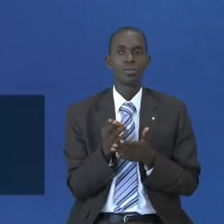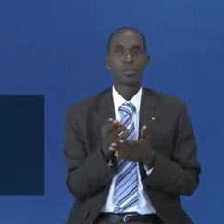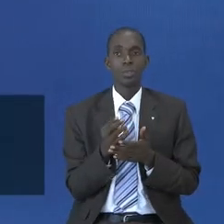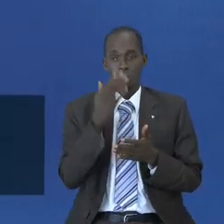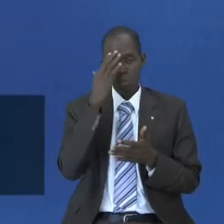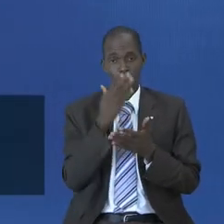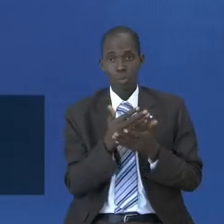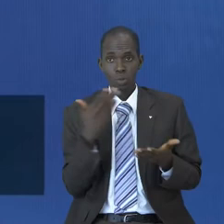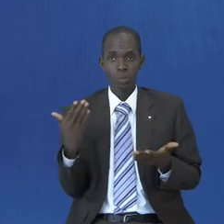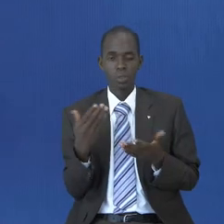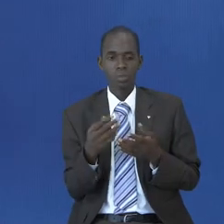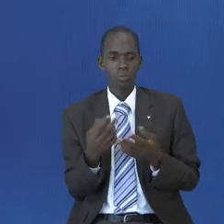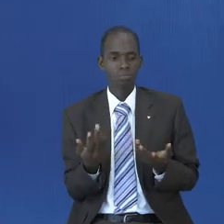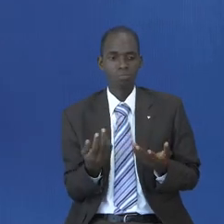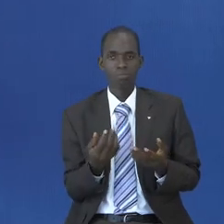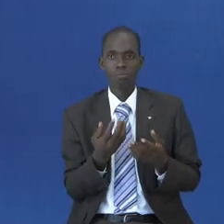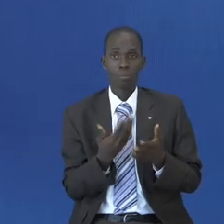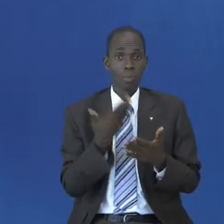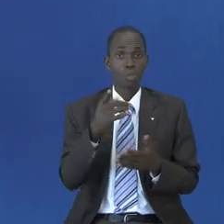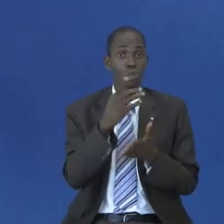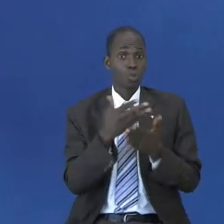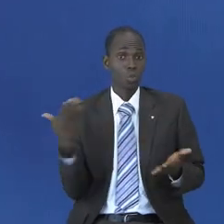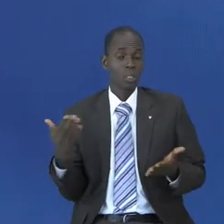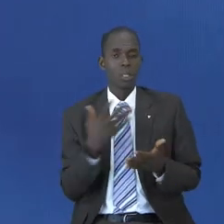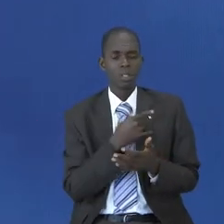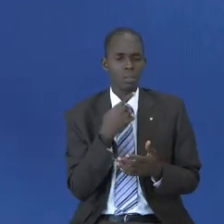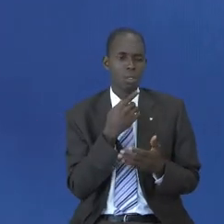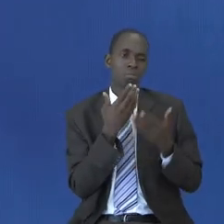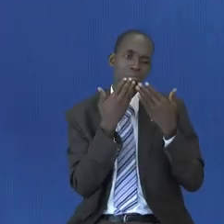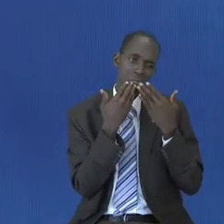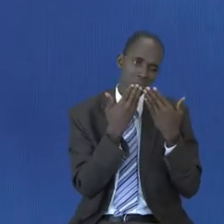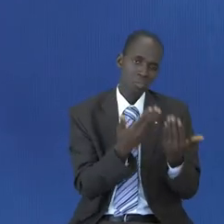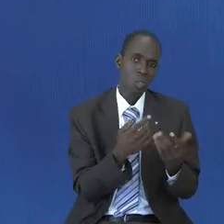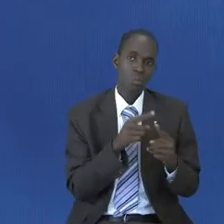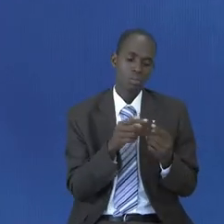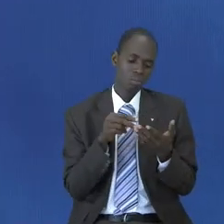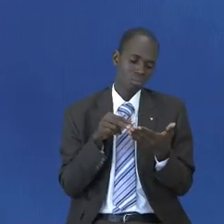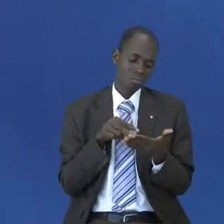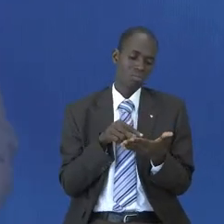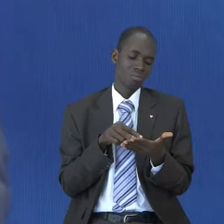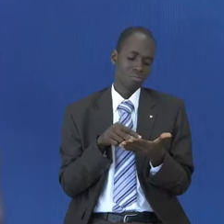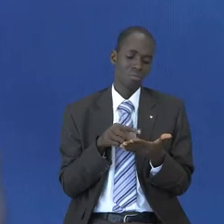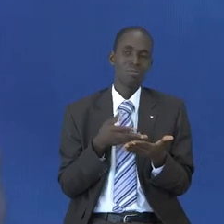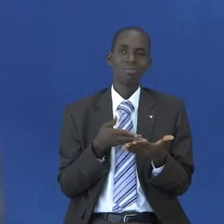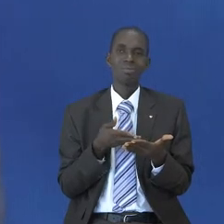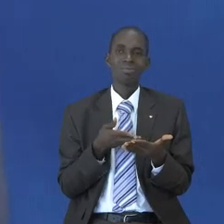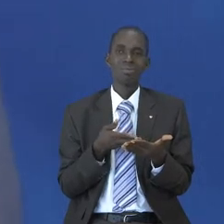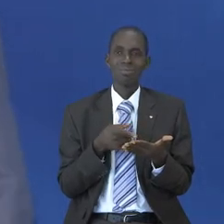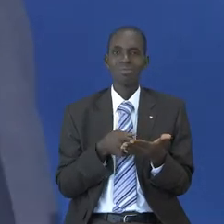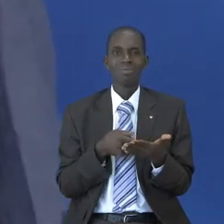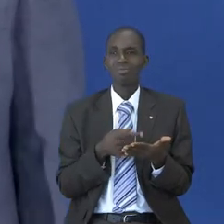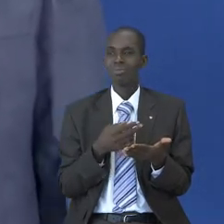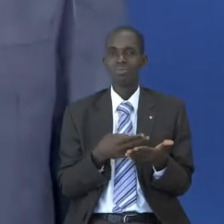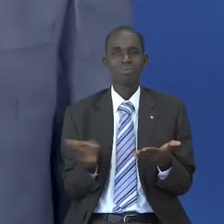you something and you say thank you, but you know, you look at it, you say it's not made. If